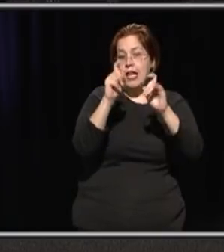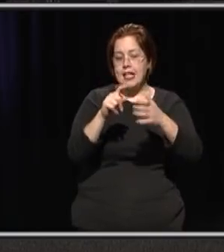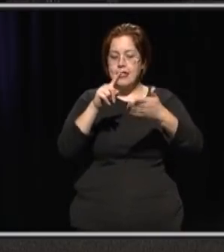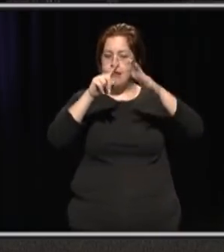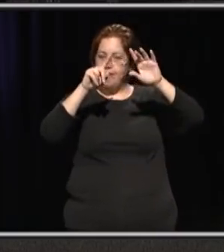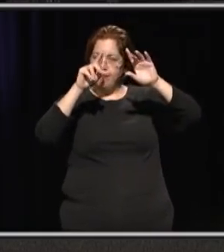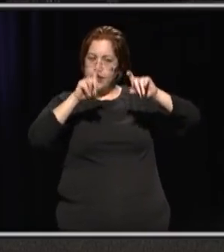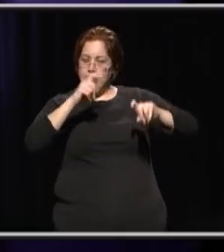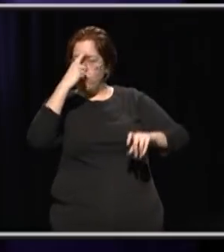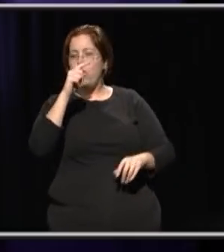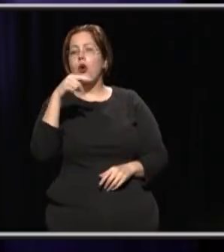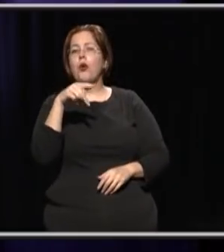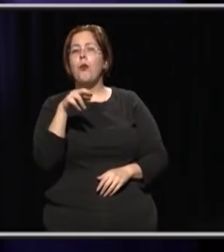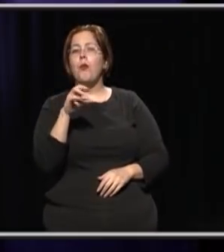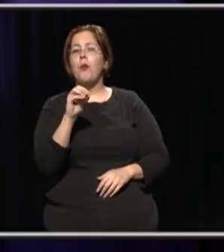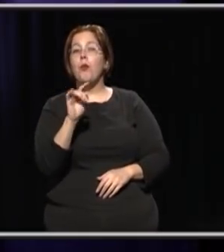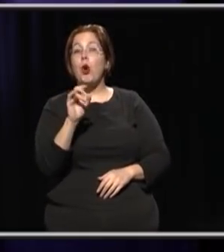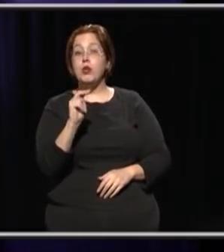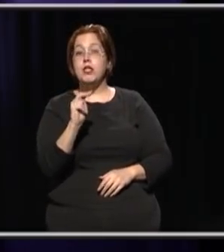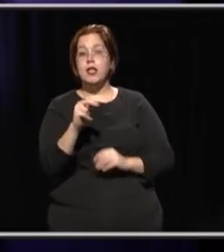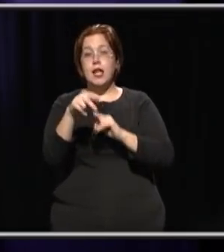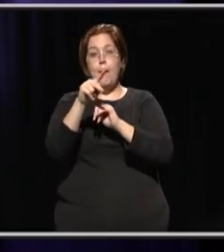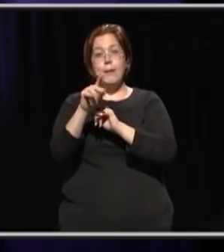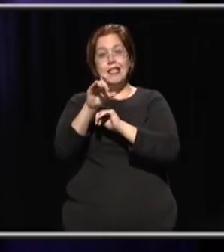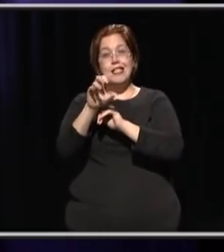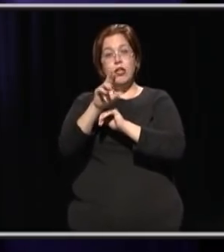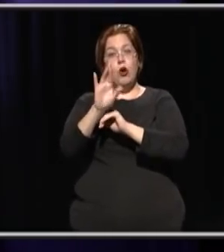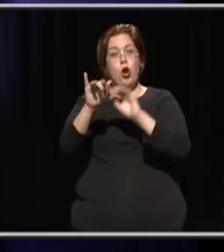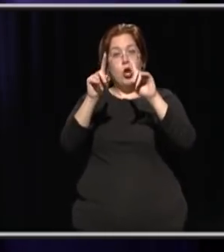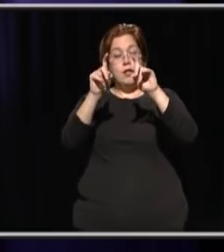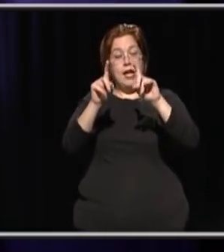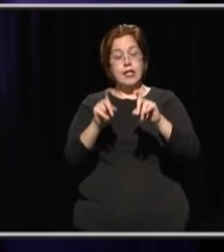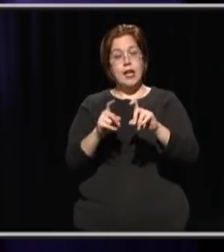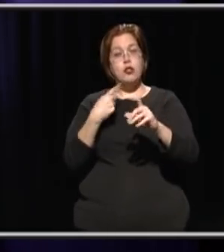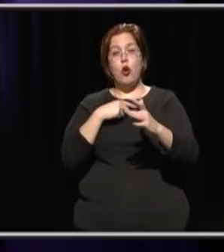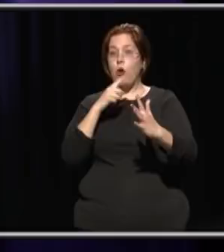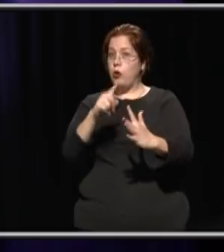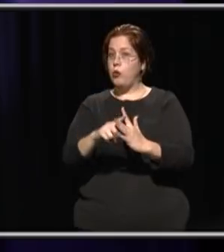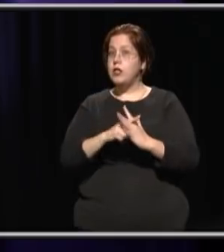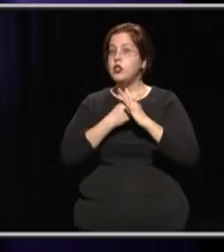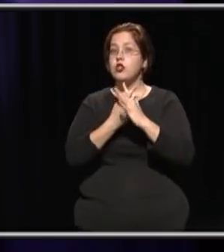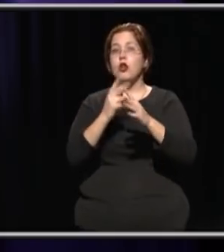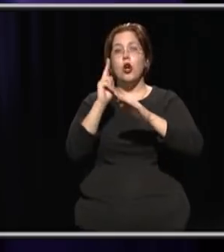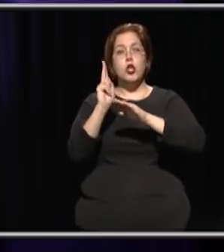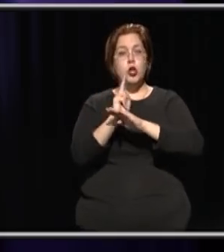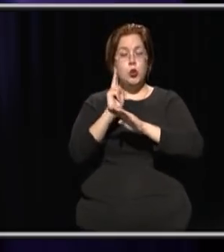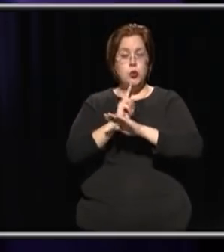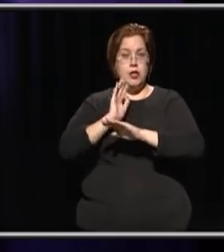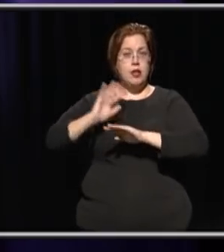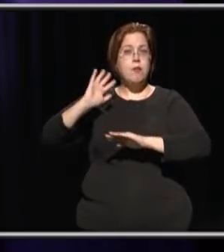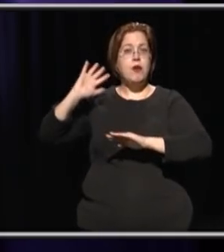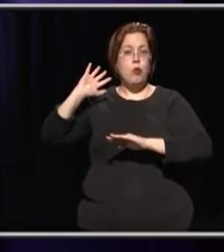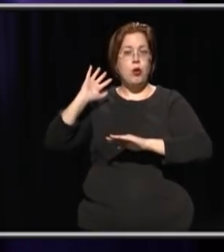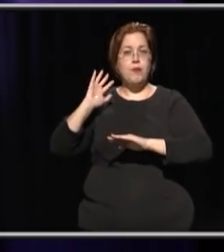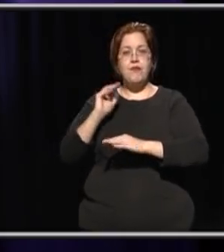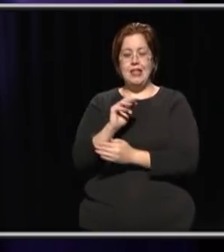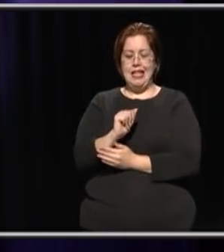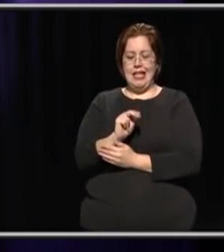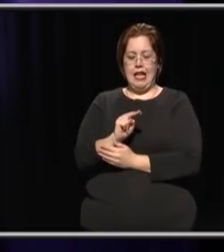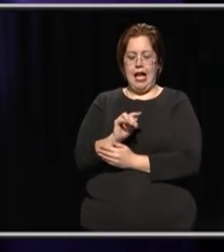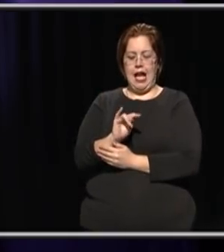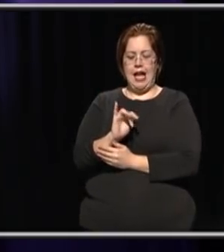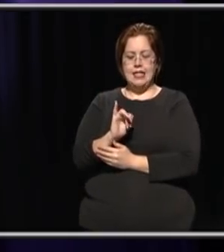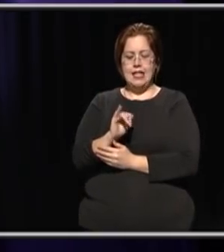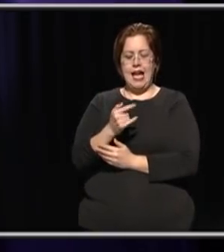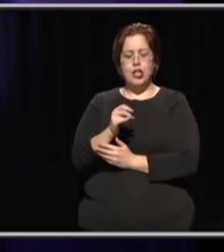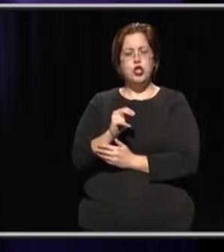protein. The PCR tests are what we started out with originally. The antigen tests are